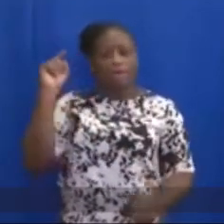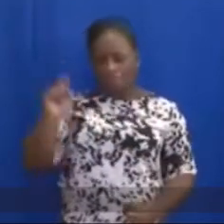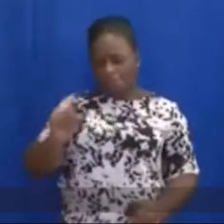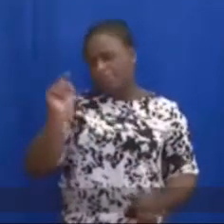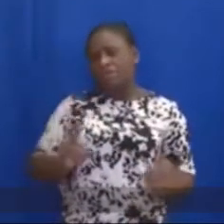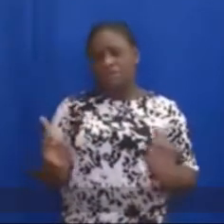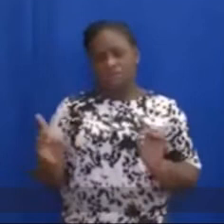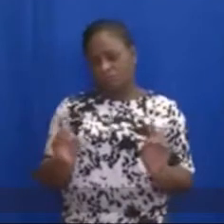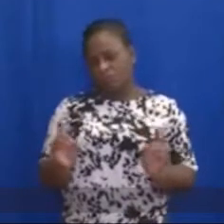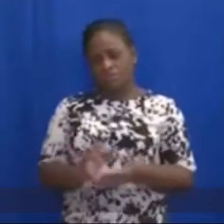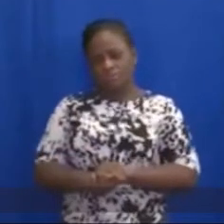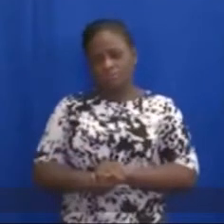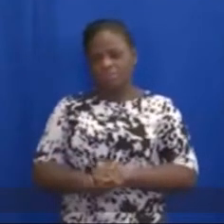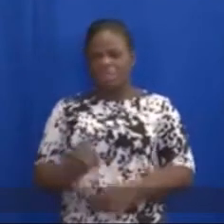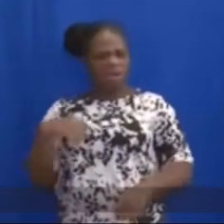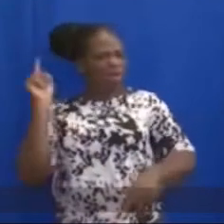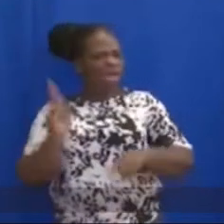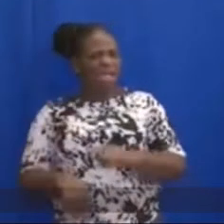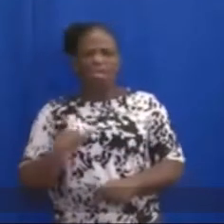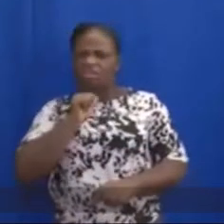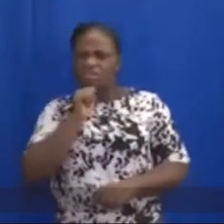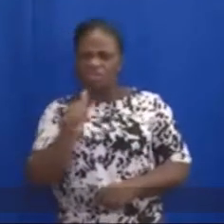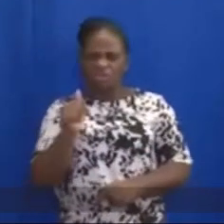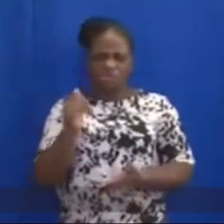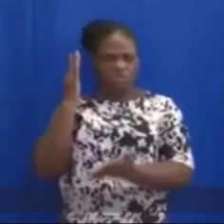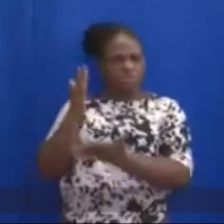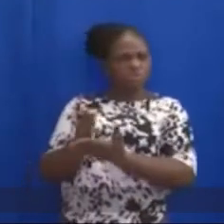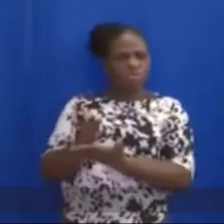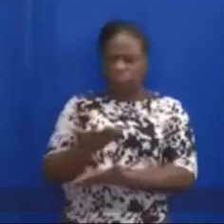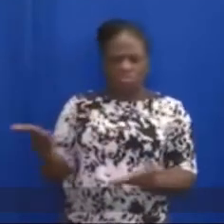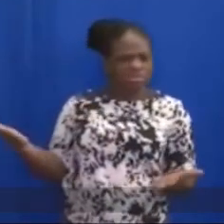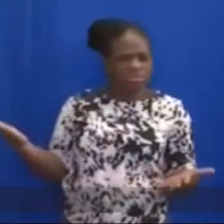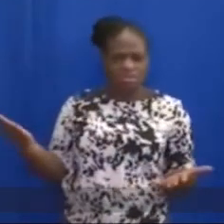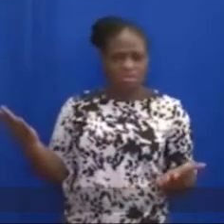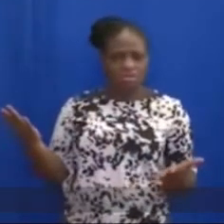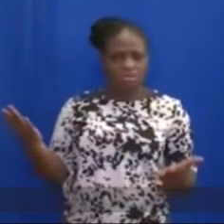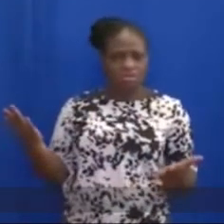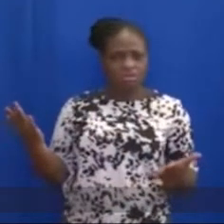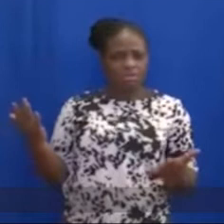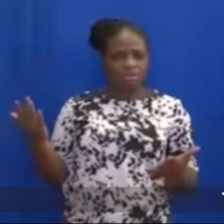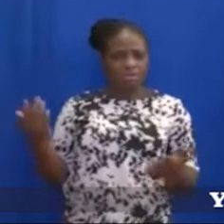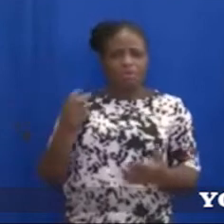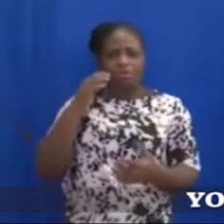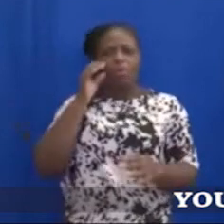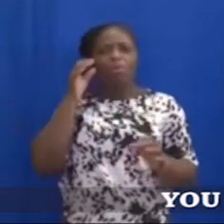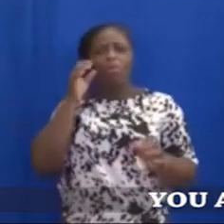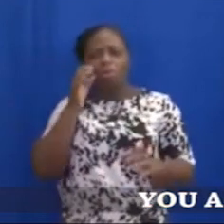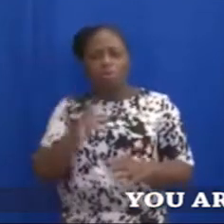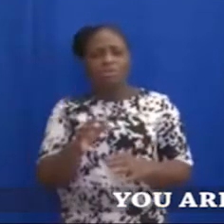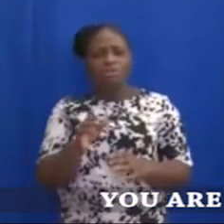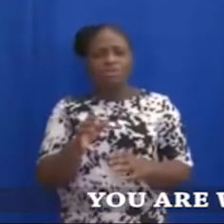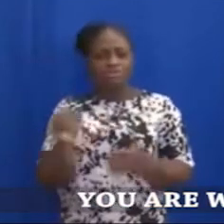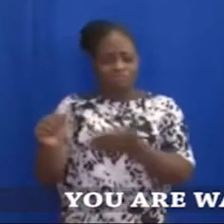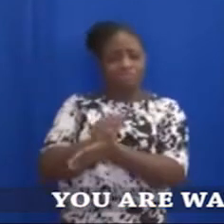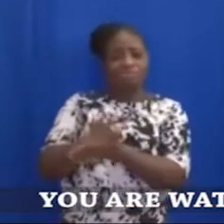cannot afford at this critical moment to throw caution to the wind and destroy the incredible amount of